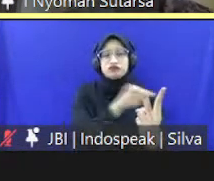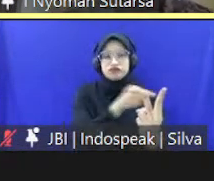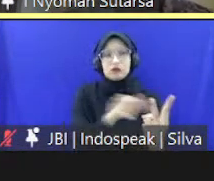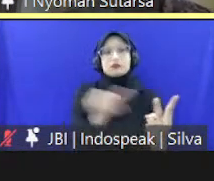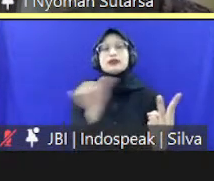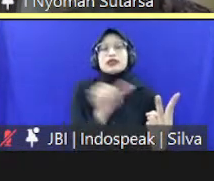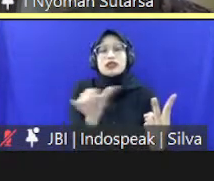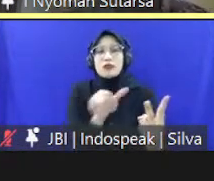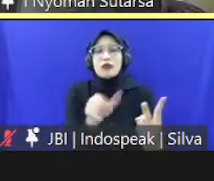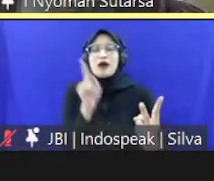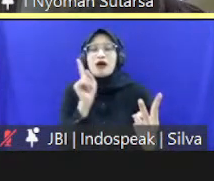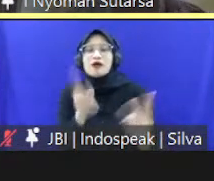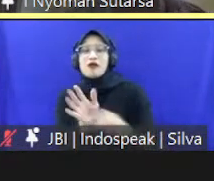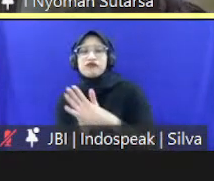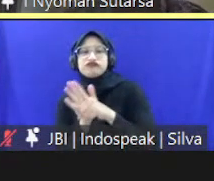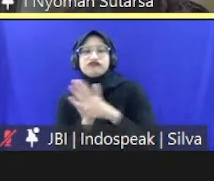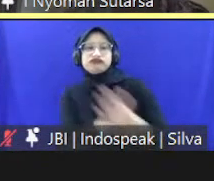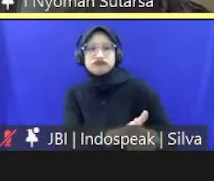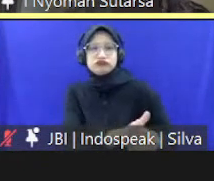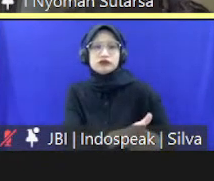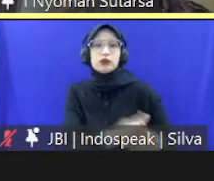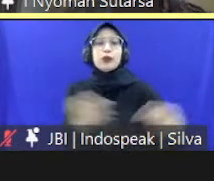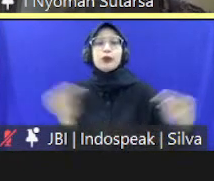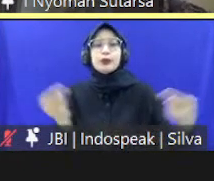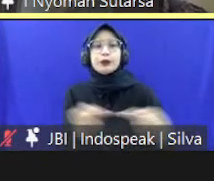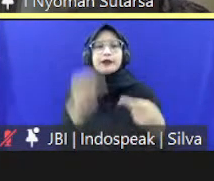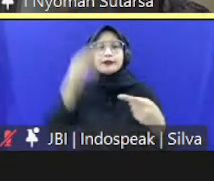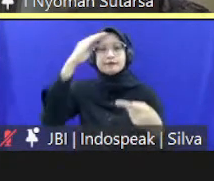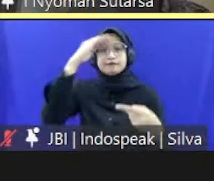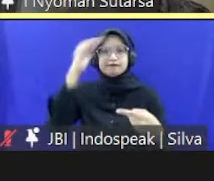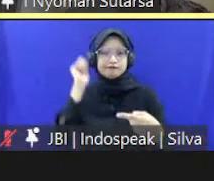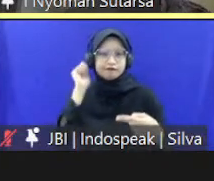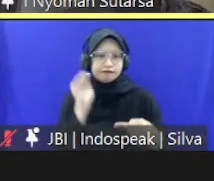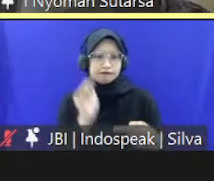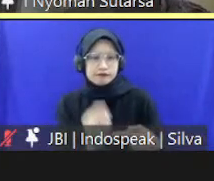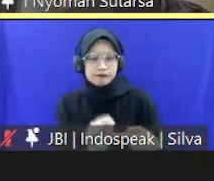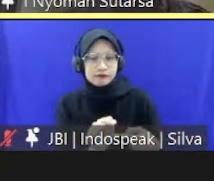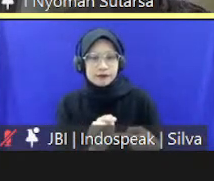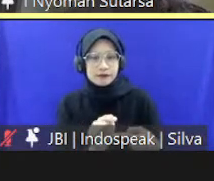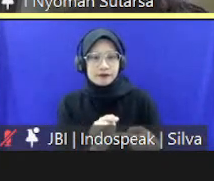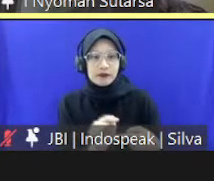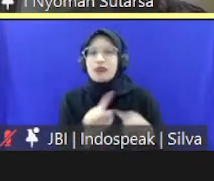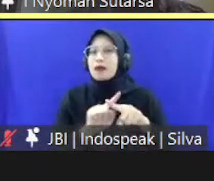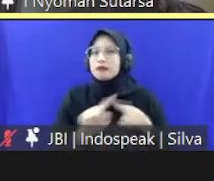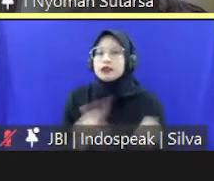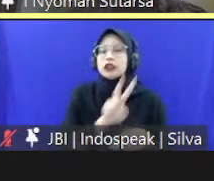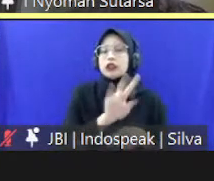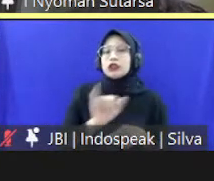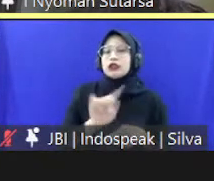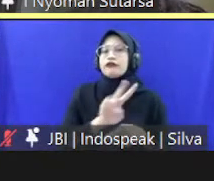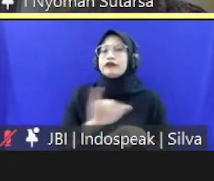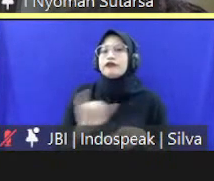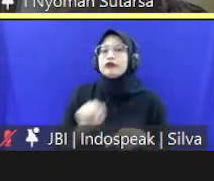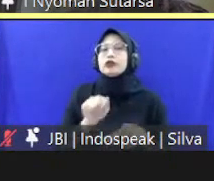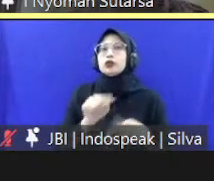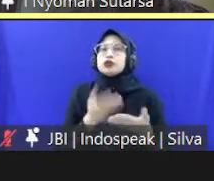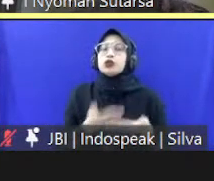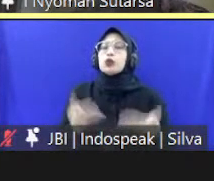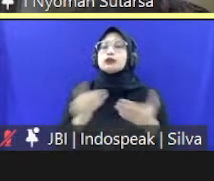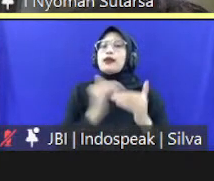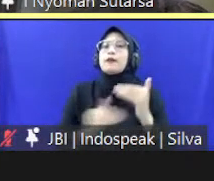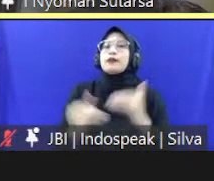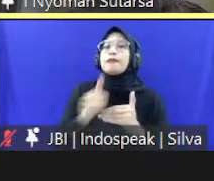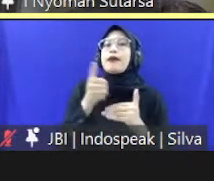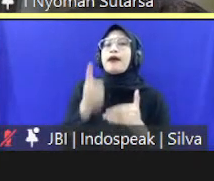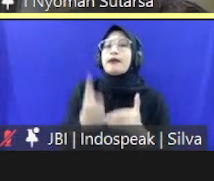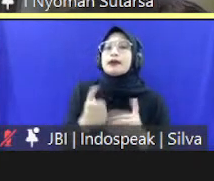heteronormativity norm within the Balinese society structure, Fifi is situated in a relatively privileged social,